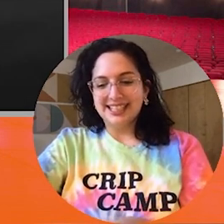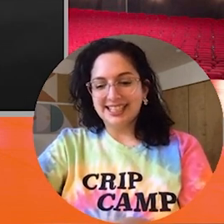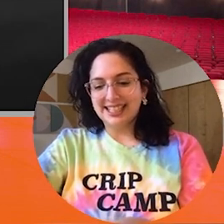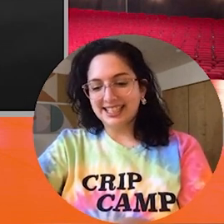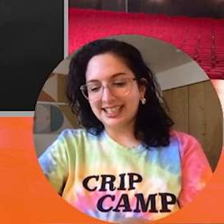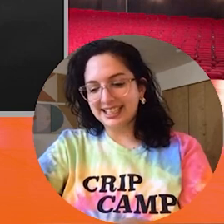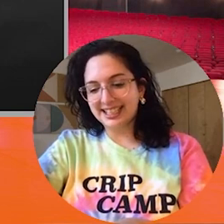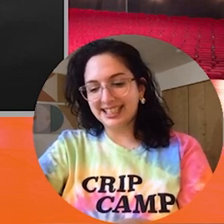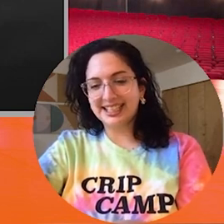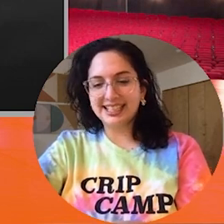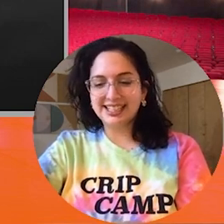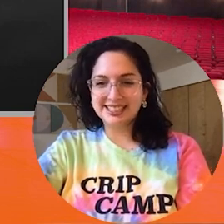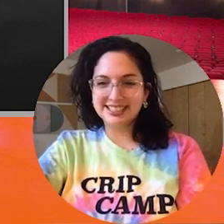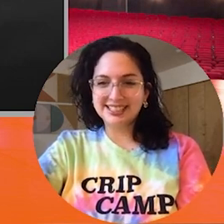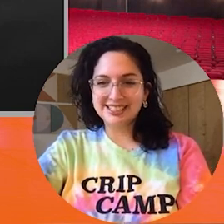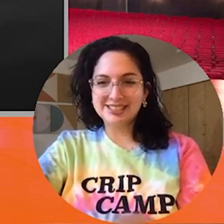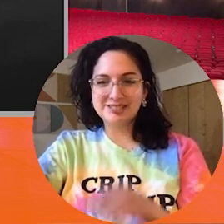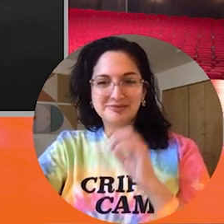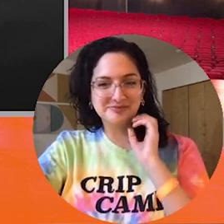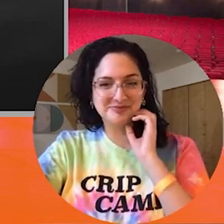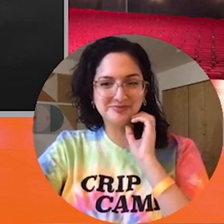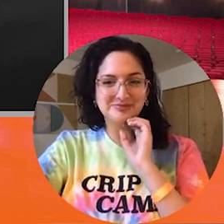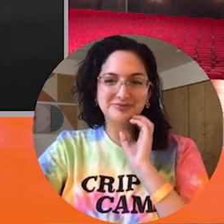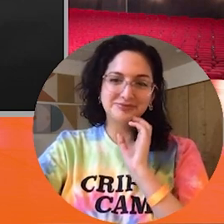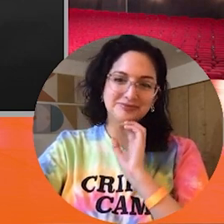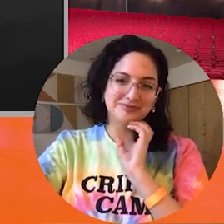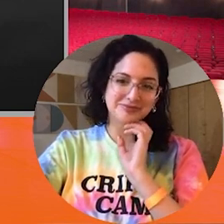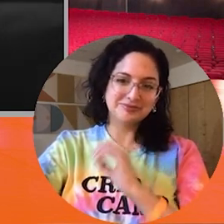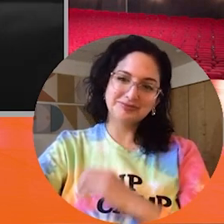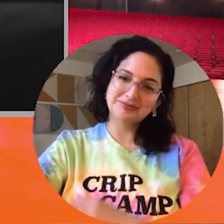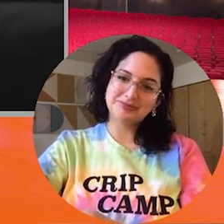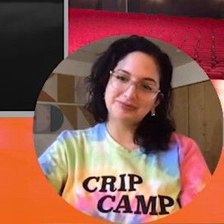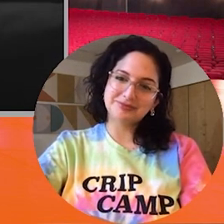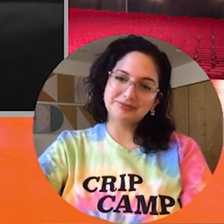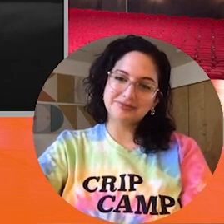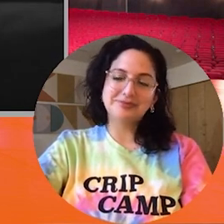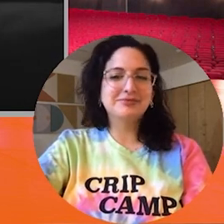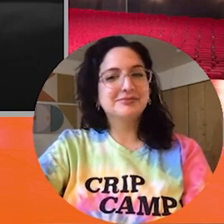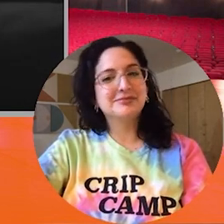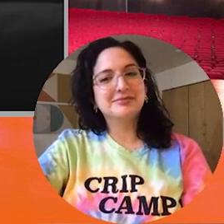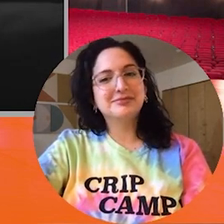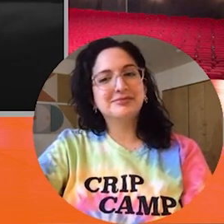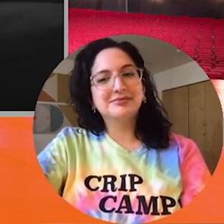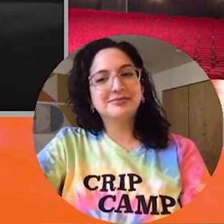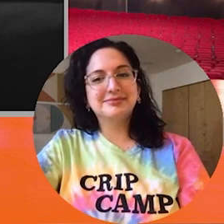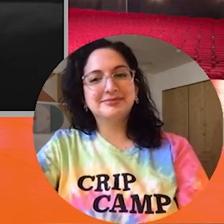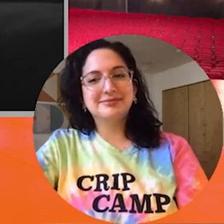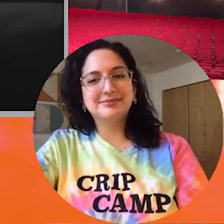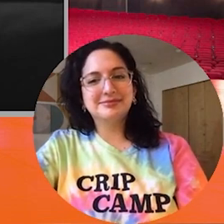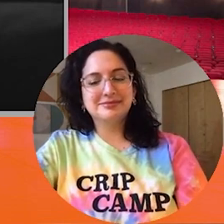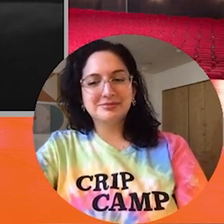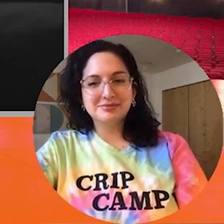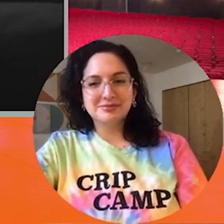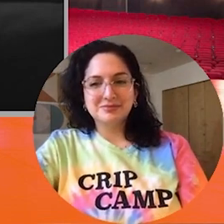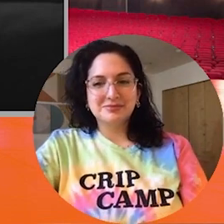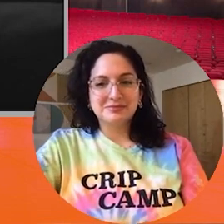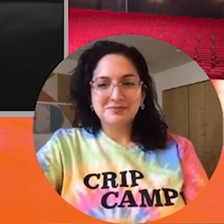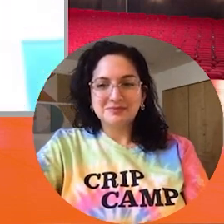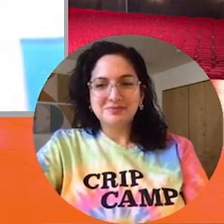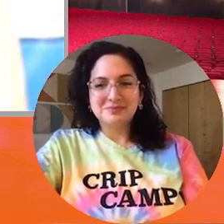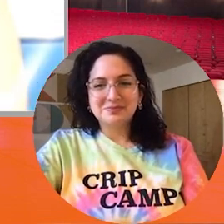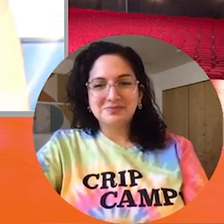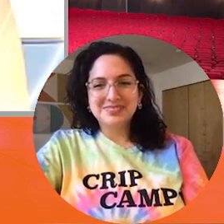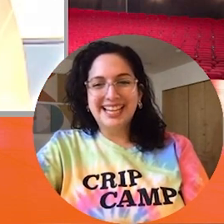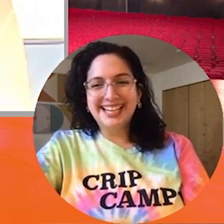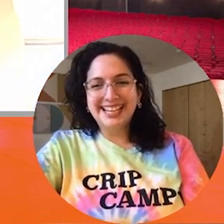Then you can say chicken. Did someone say chicken? You did. That's right, because I have my handy dandy